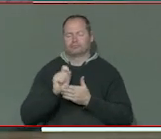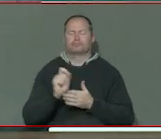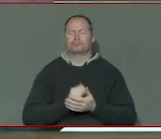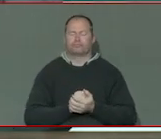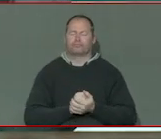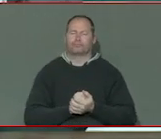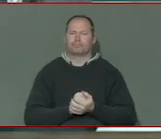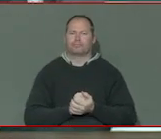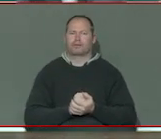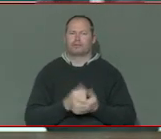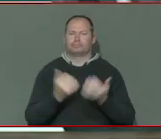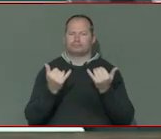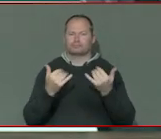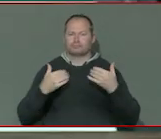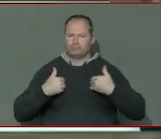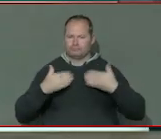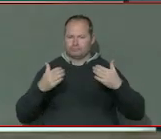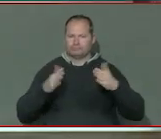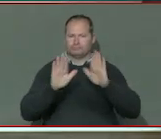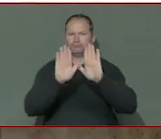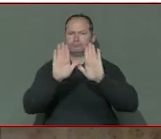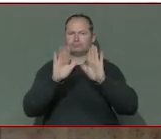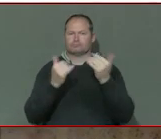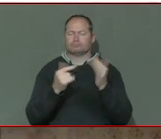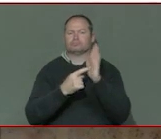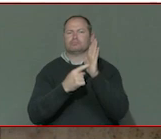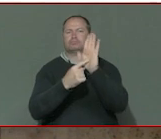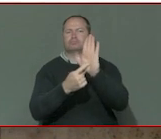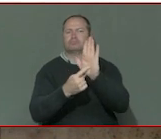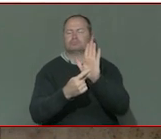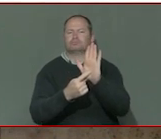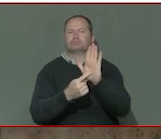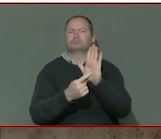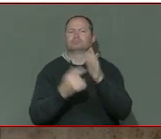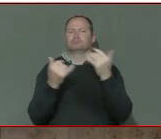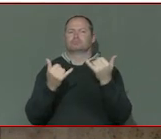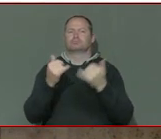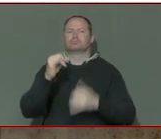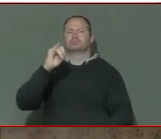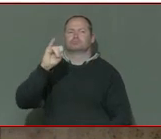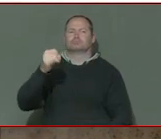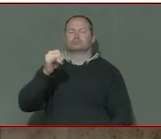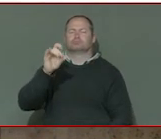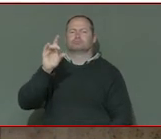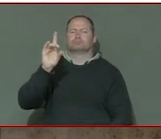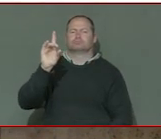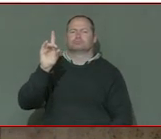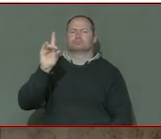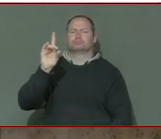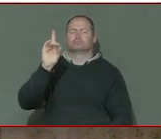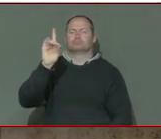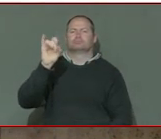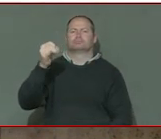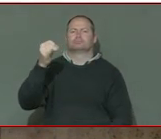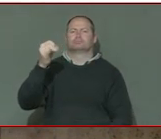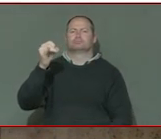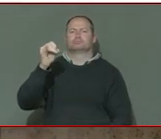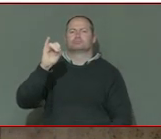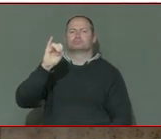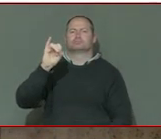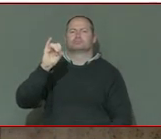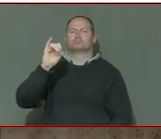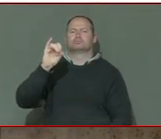something. Let's say we have our DJ, and our DJ has a sales